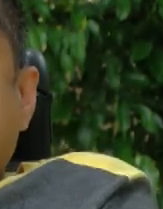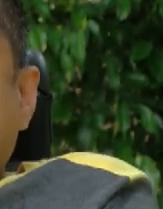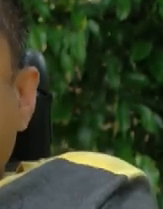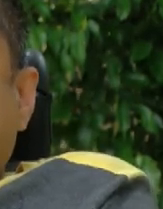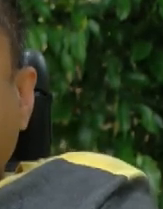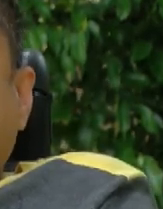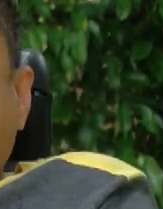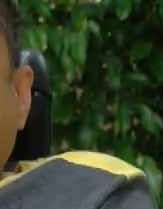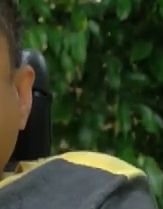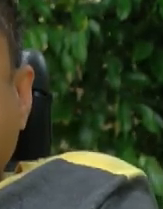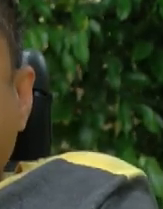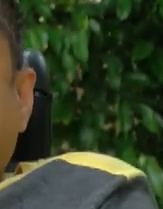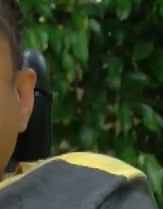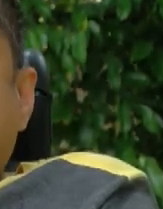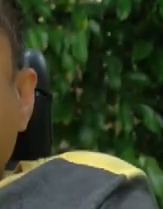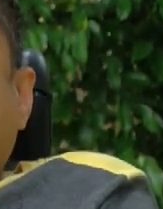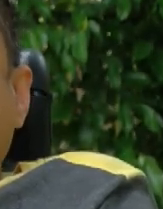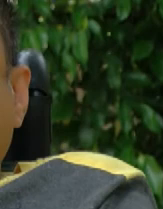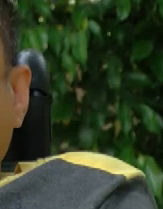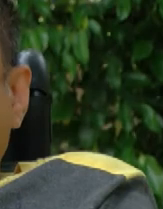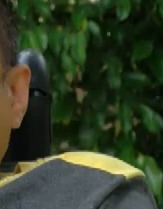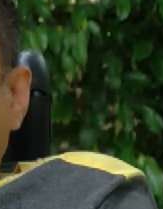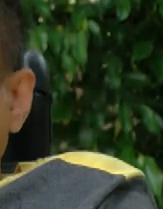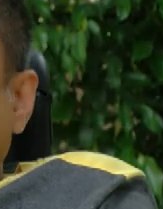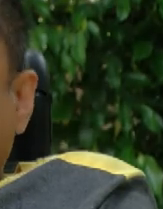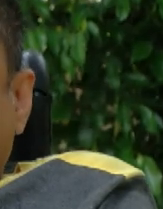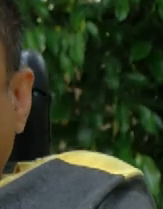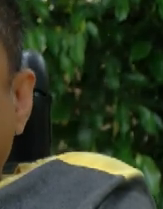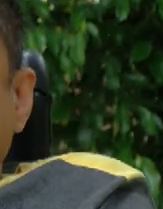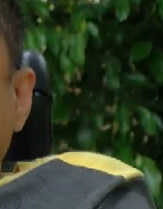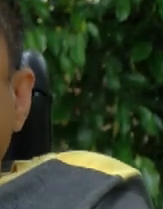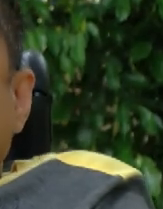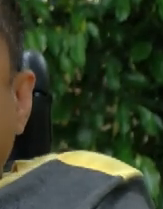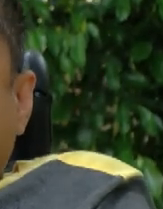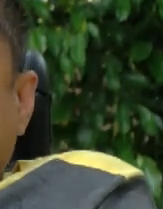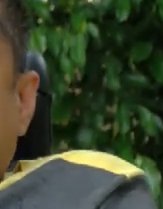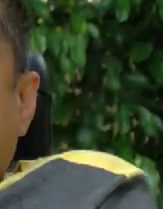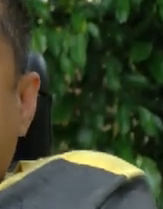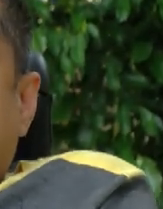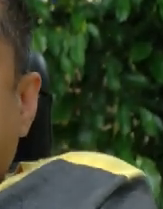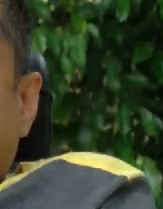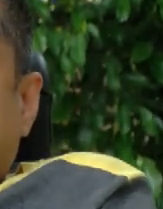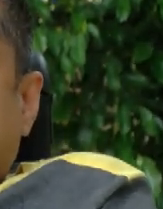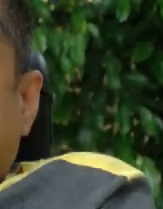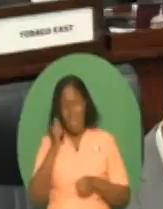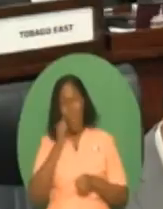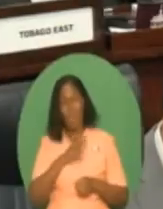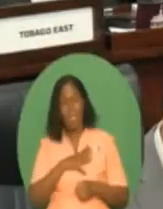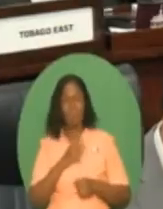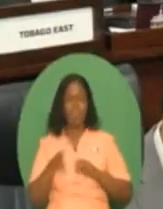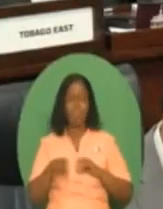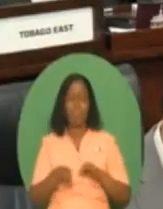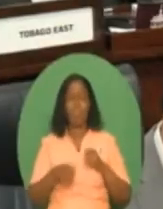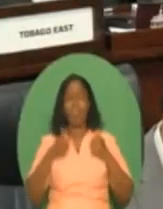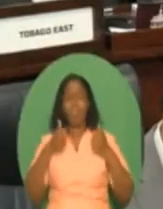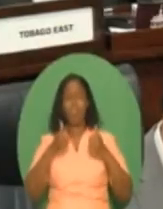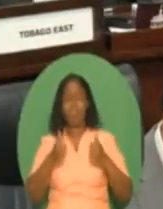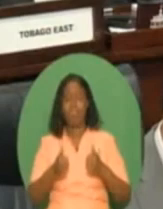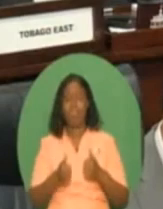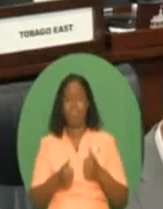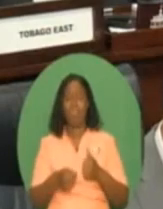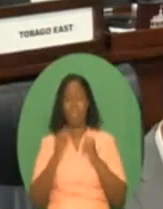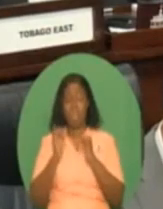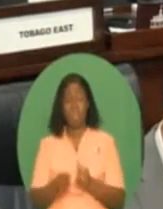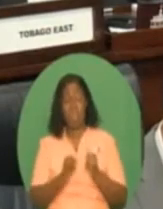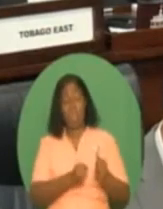say they have developed themselves, because we have developed the human capital of the land. As the budget nears,